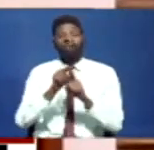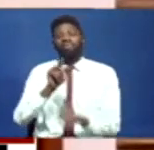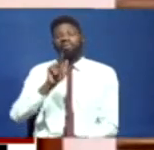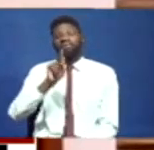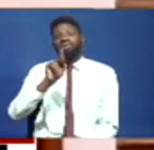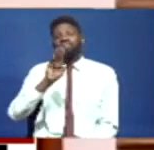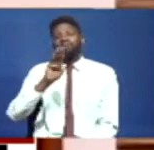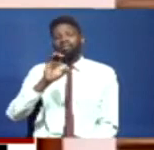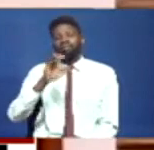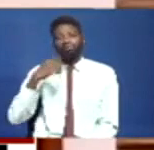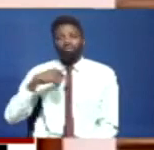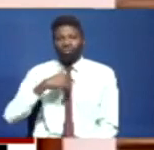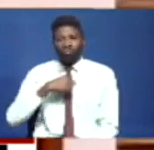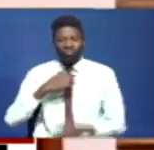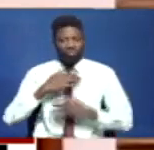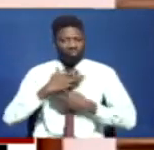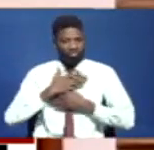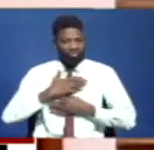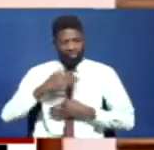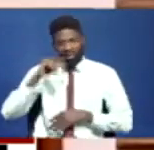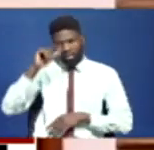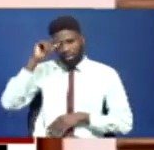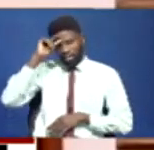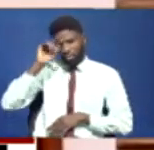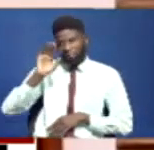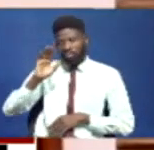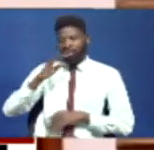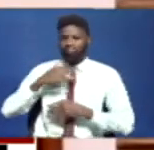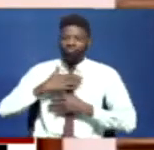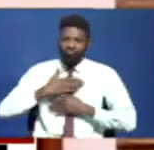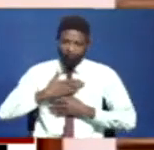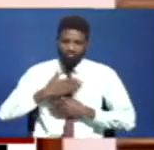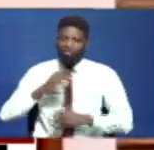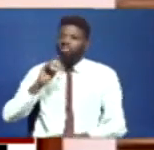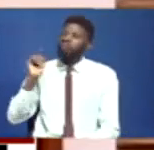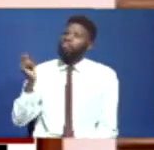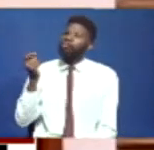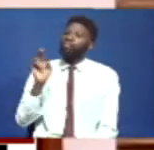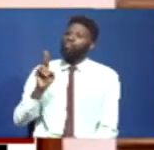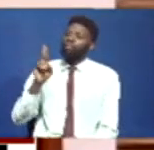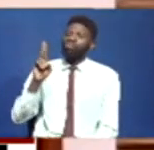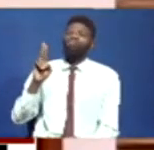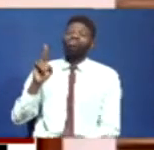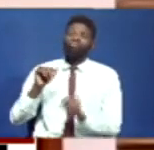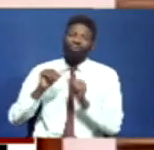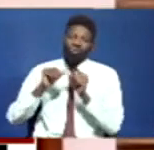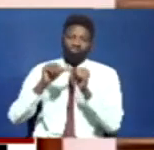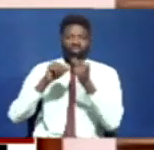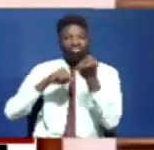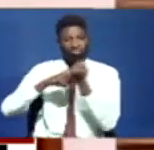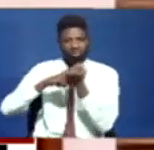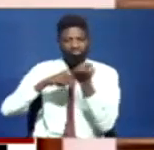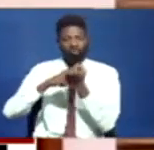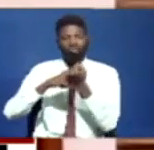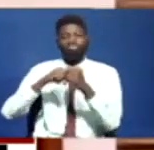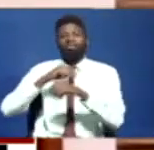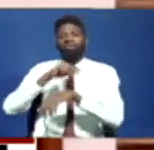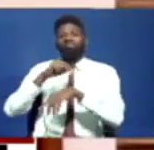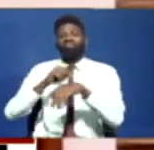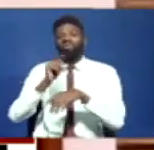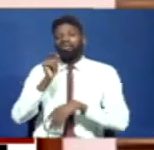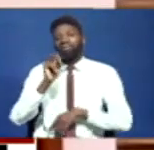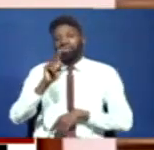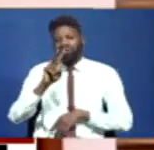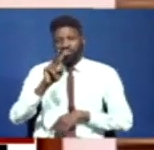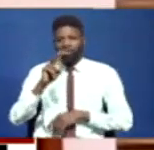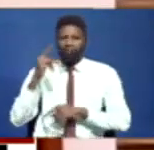of His Excellency President Uhuru Kenyatta for continued support accorded to National Broadcaster over the years to improve our capacity